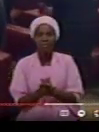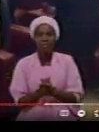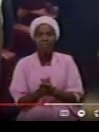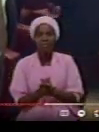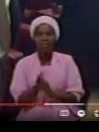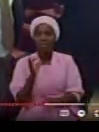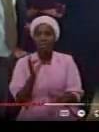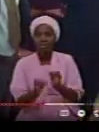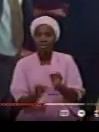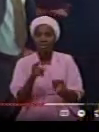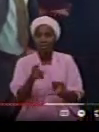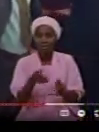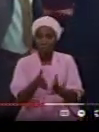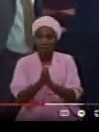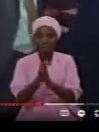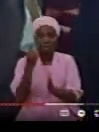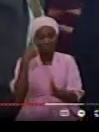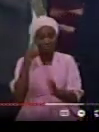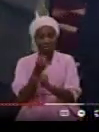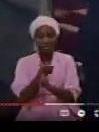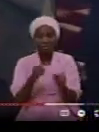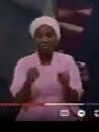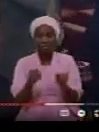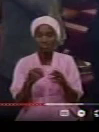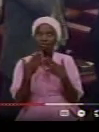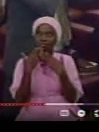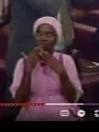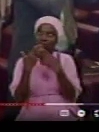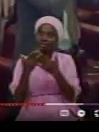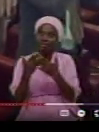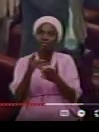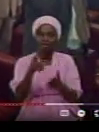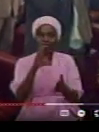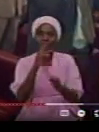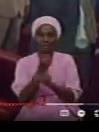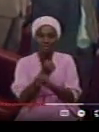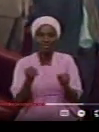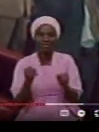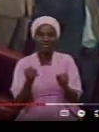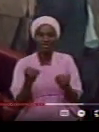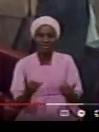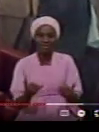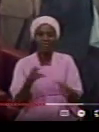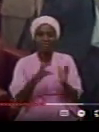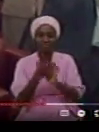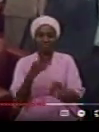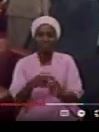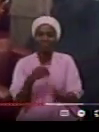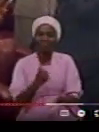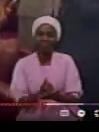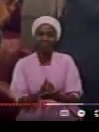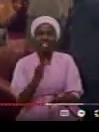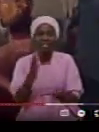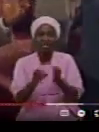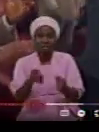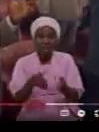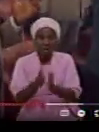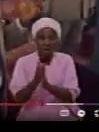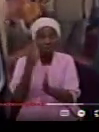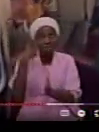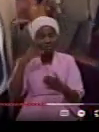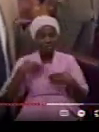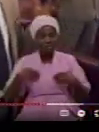If you asked for salvation, thank God you are saved. Amen. If you asked for